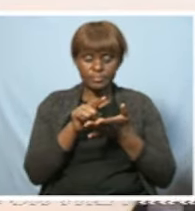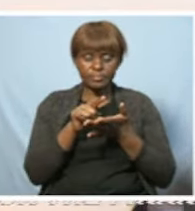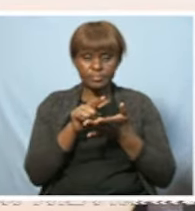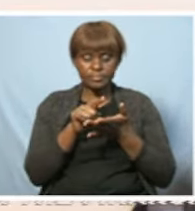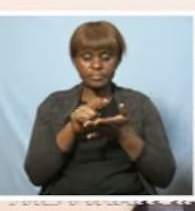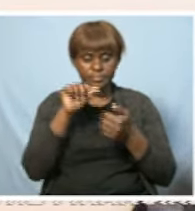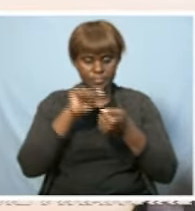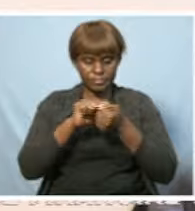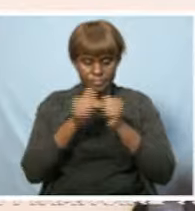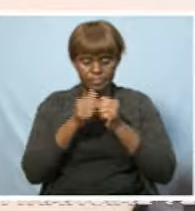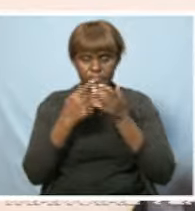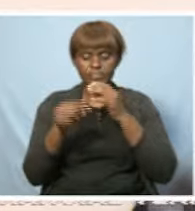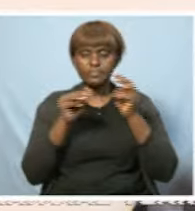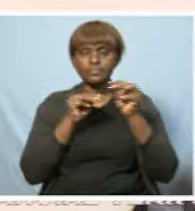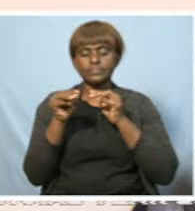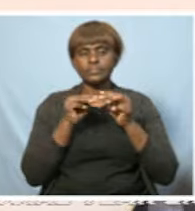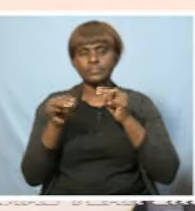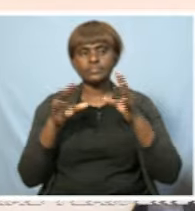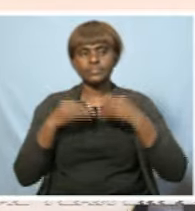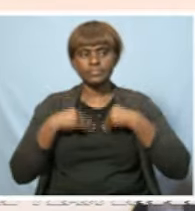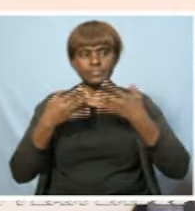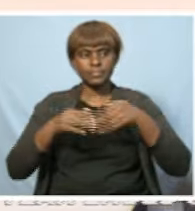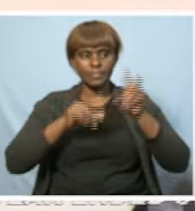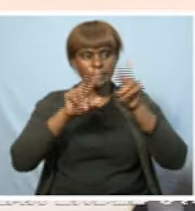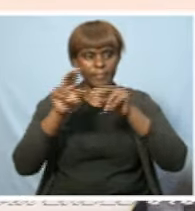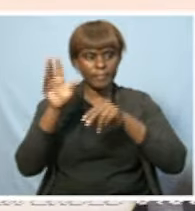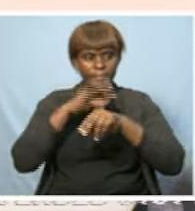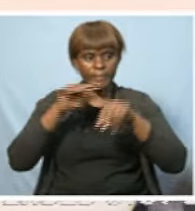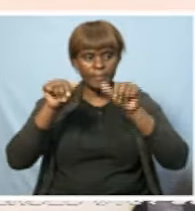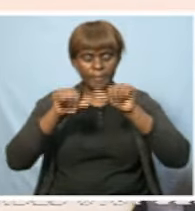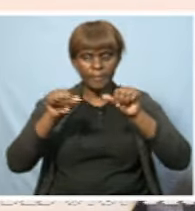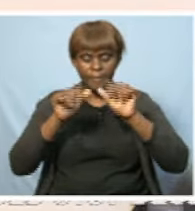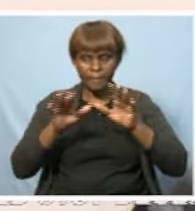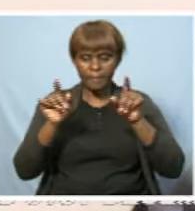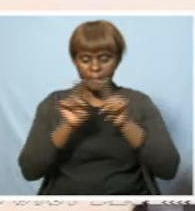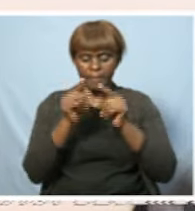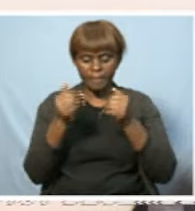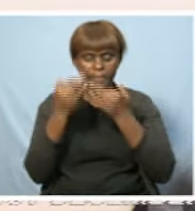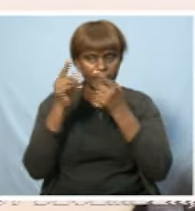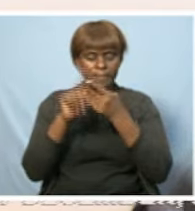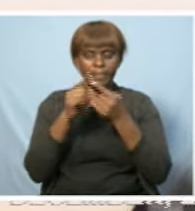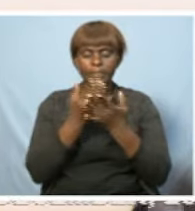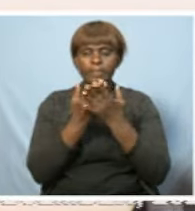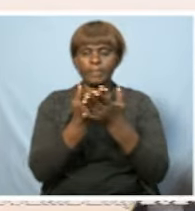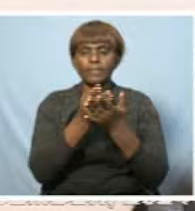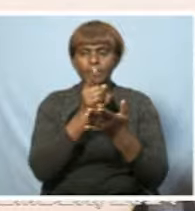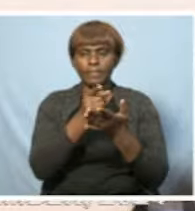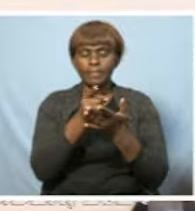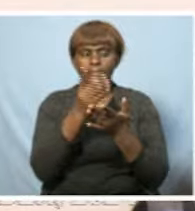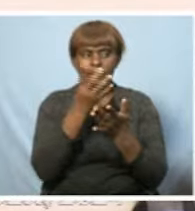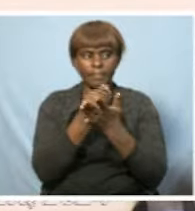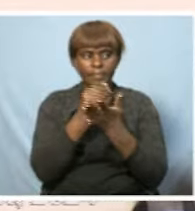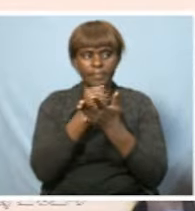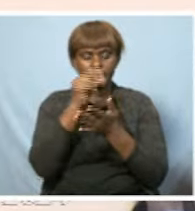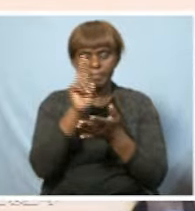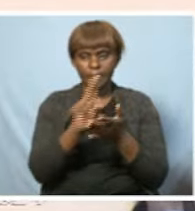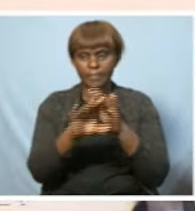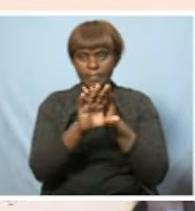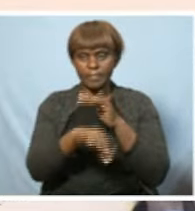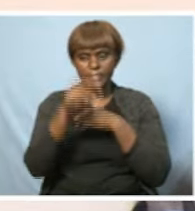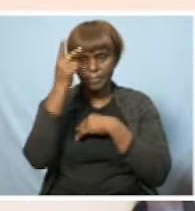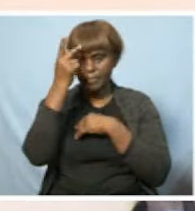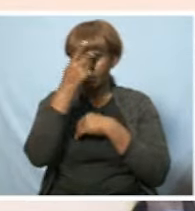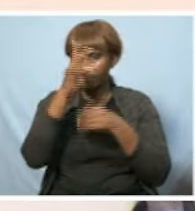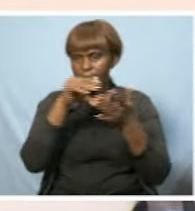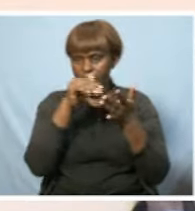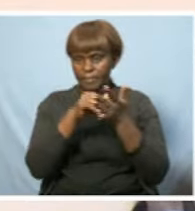Cause of query, management acknowledges the observation of the auditor and wishes to submit that the bulk of the unspent funds under PETAUKE Central were